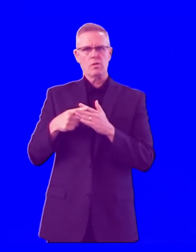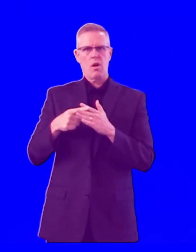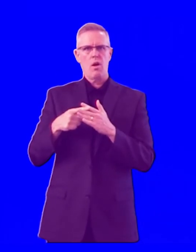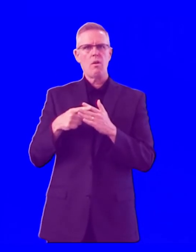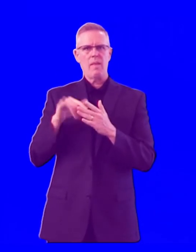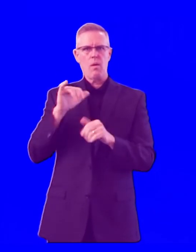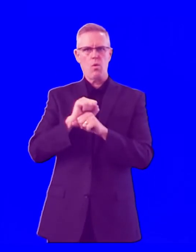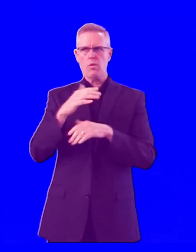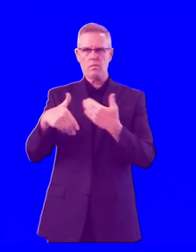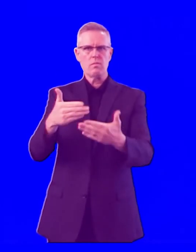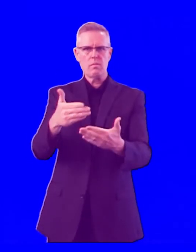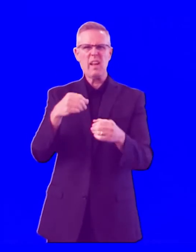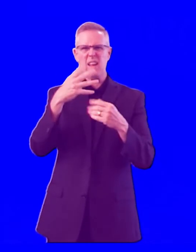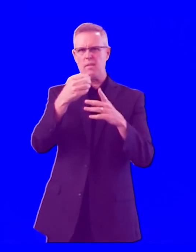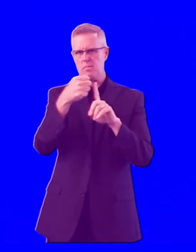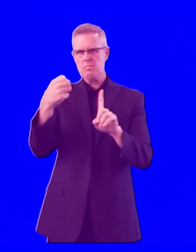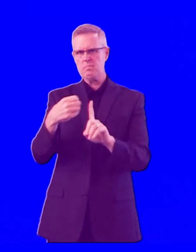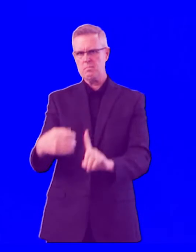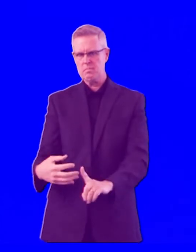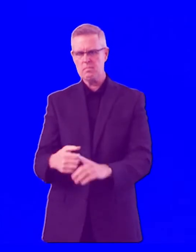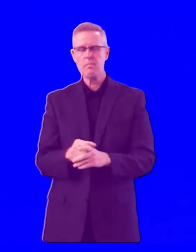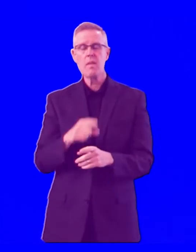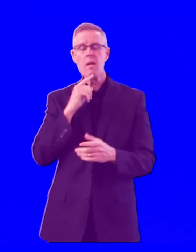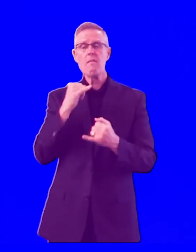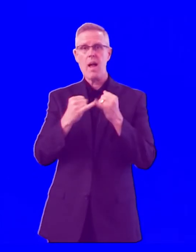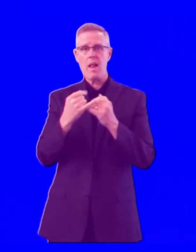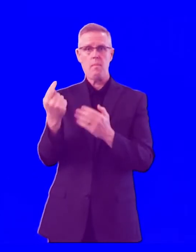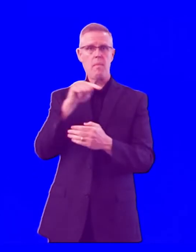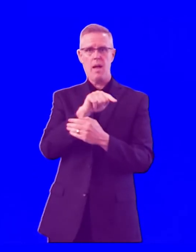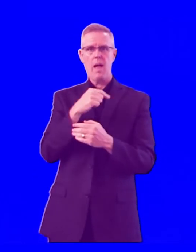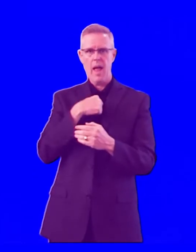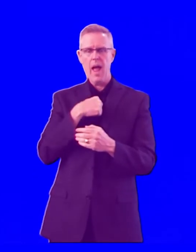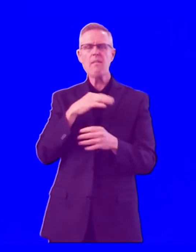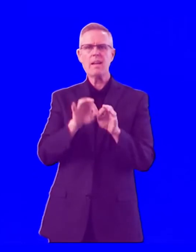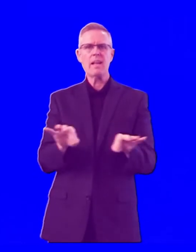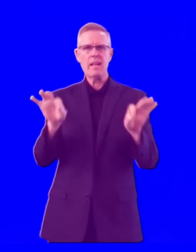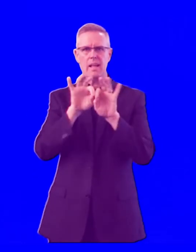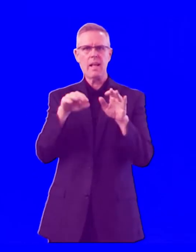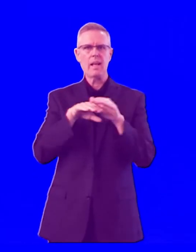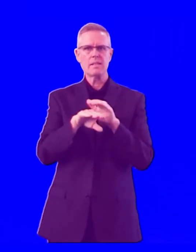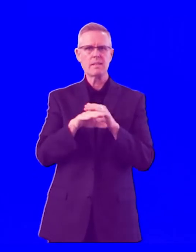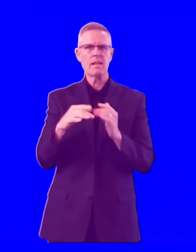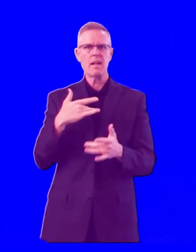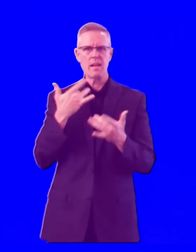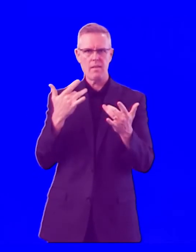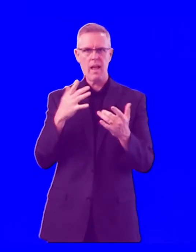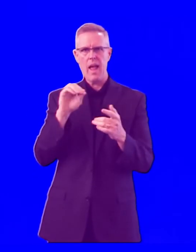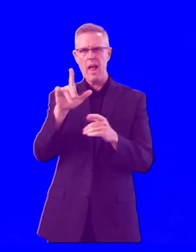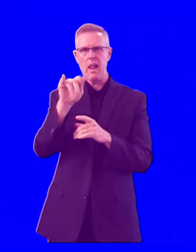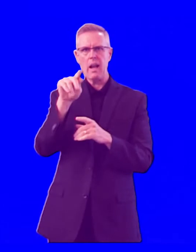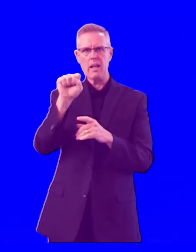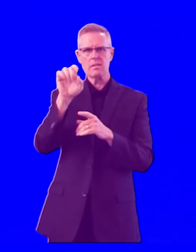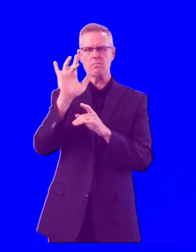the work for you. And finally, on the back, we have key accessibility events and links as